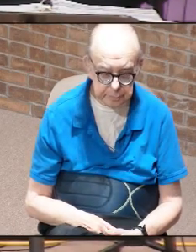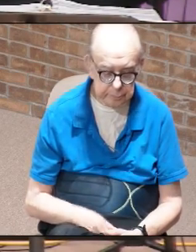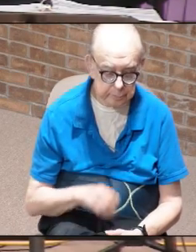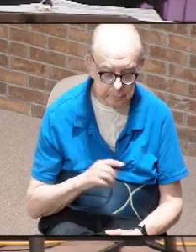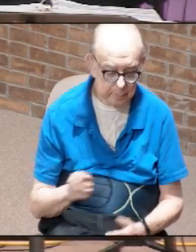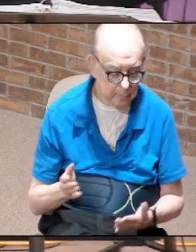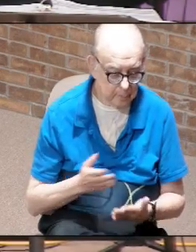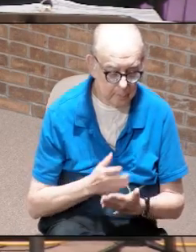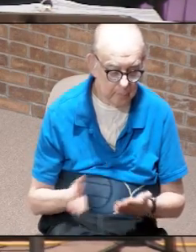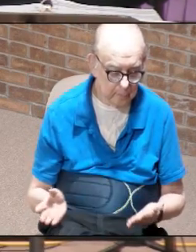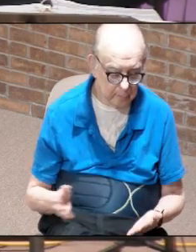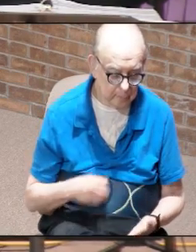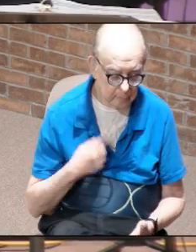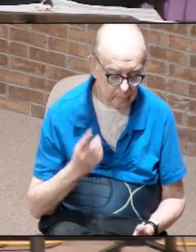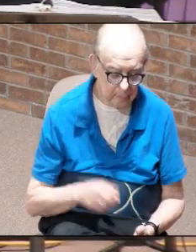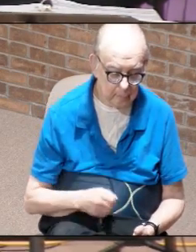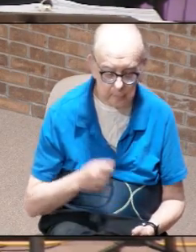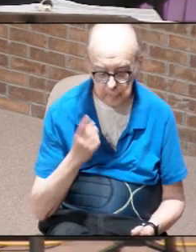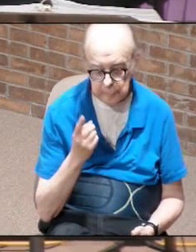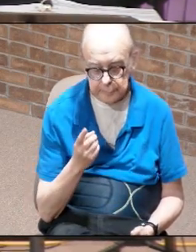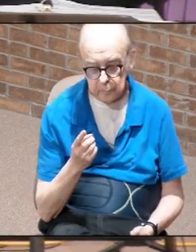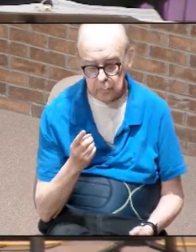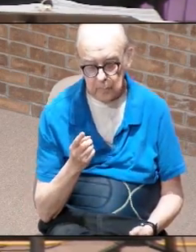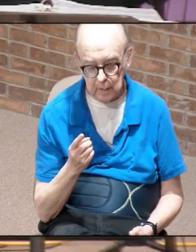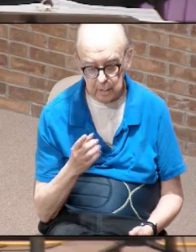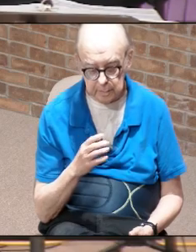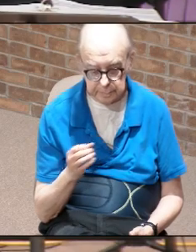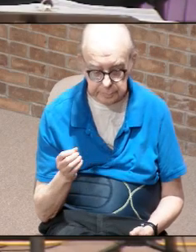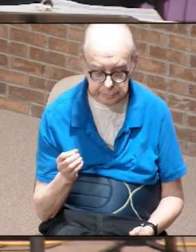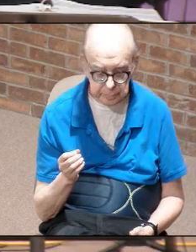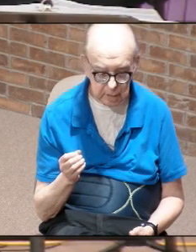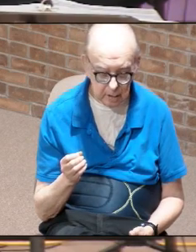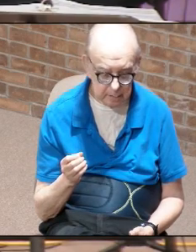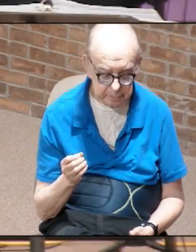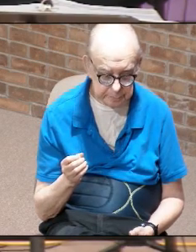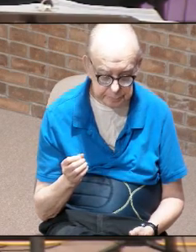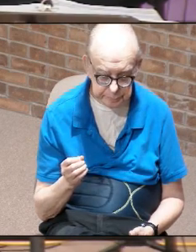there are things that we need to understand. And